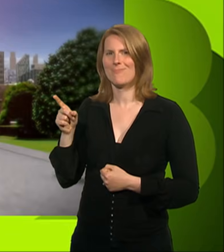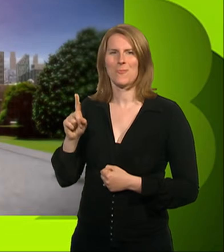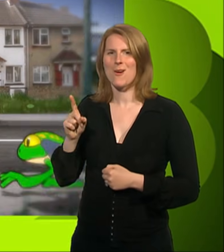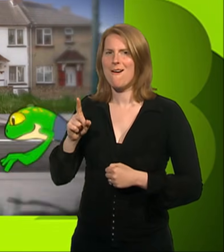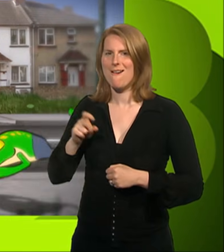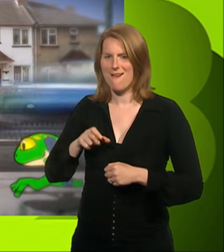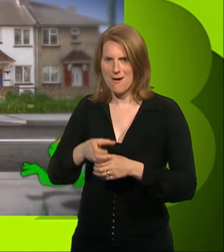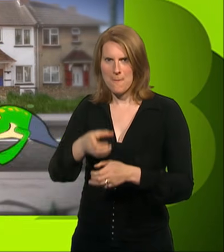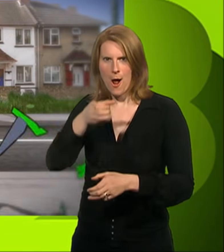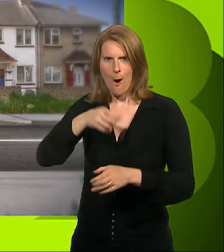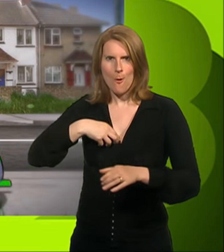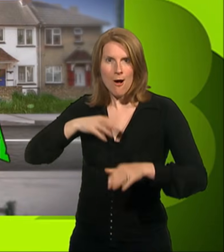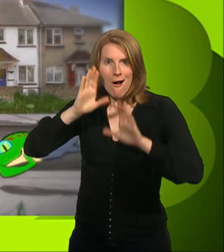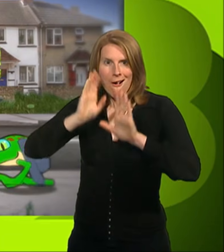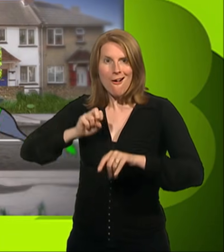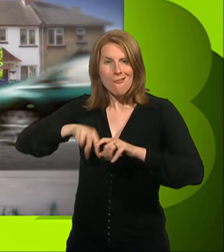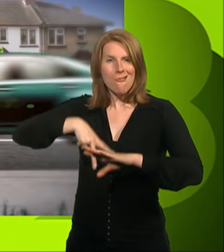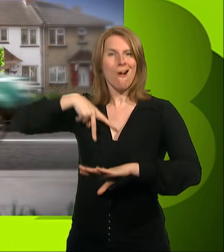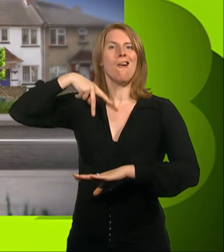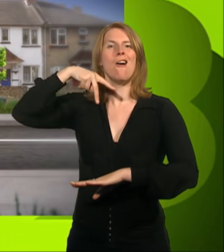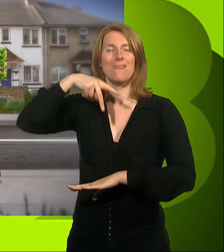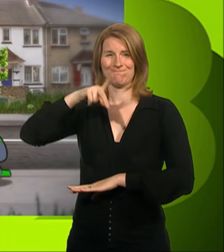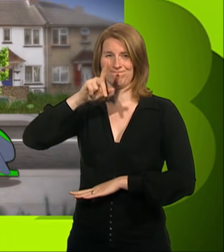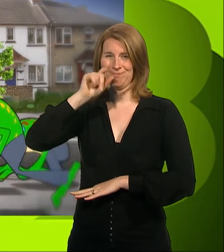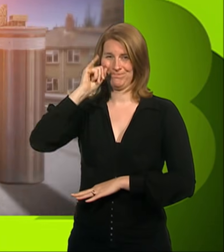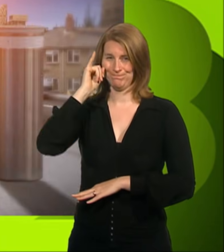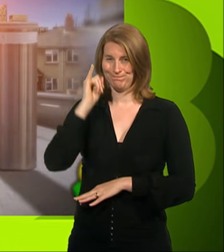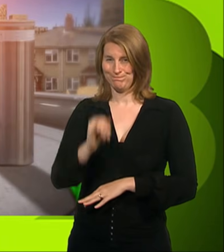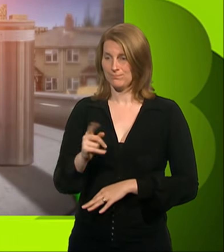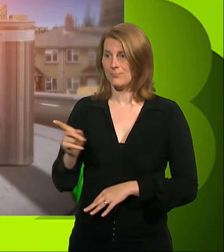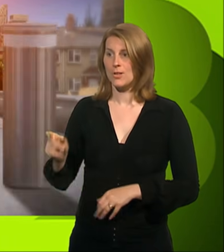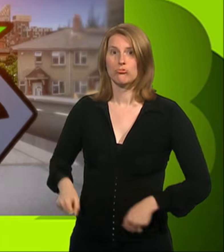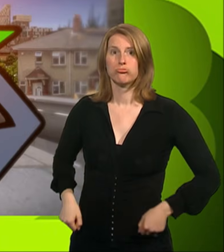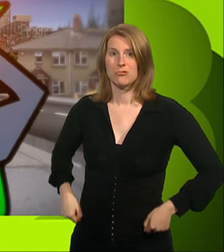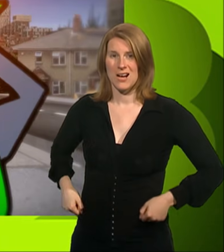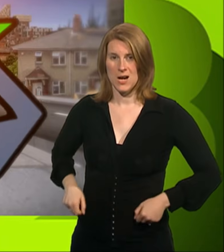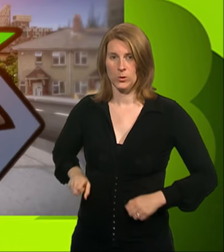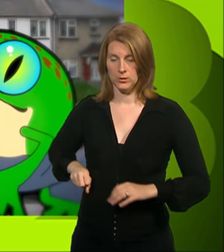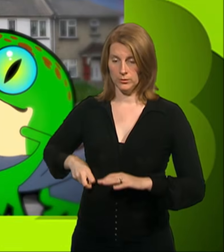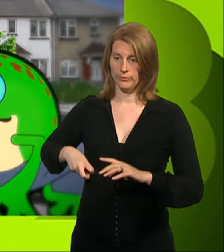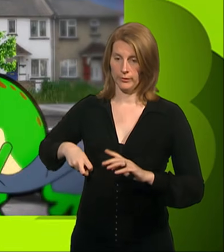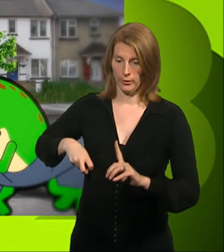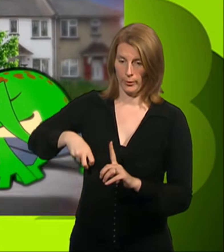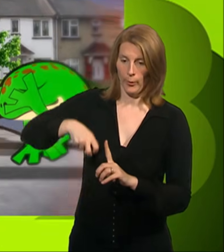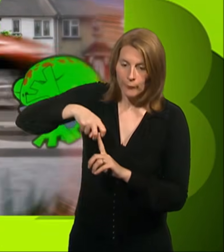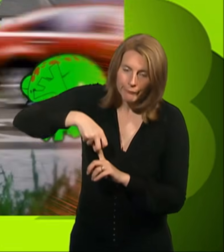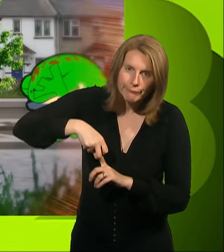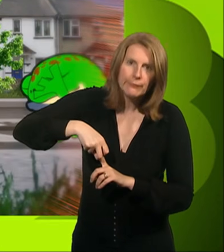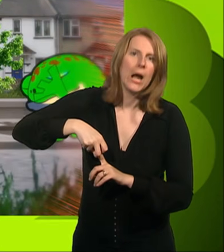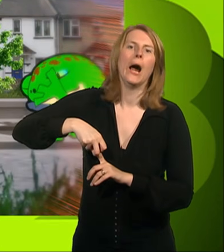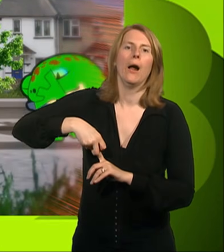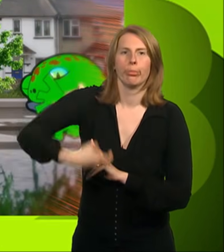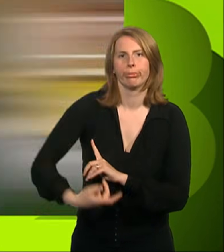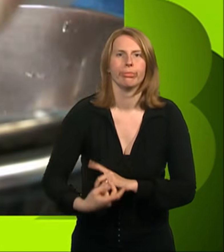there go the frogs again. Yes, son. But as he jumped over the bollard, his trousers got caught and he fell onto his arm.